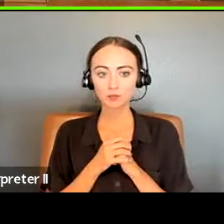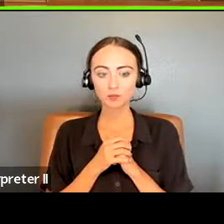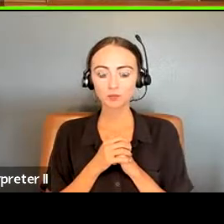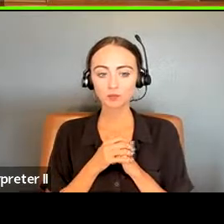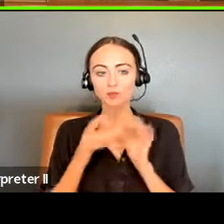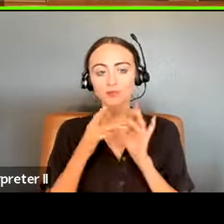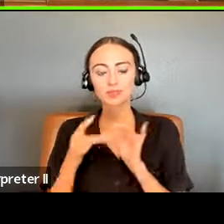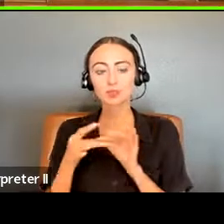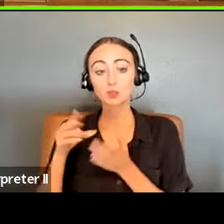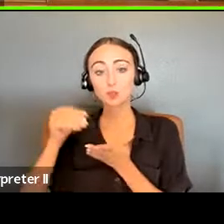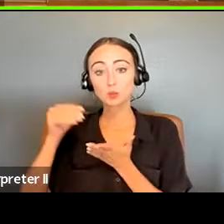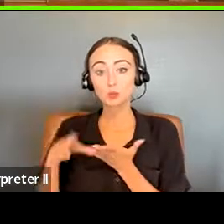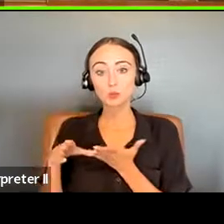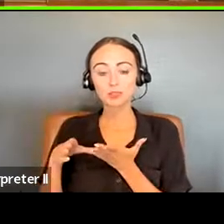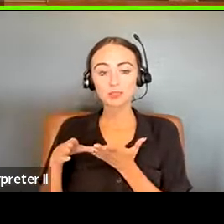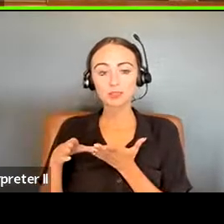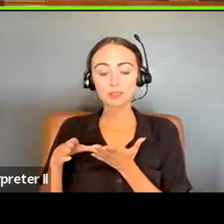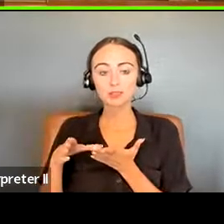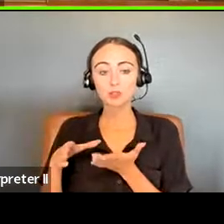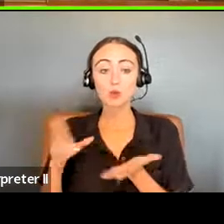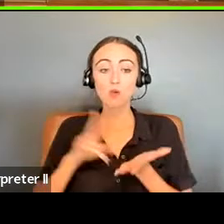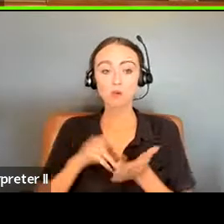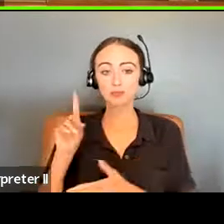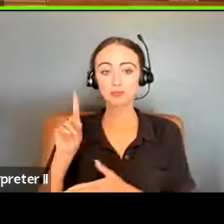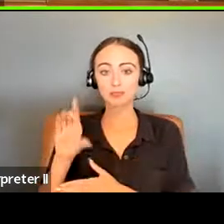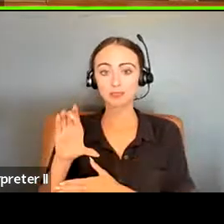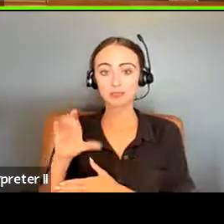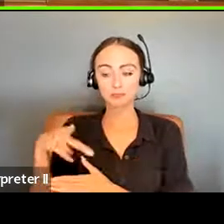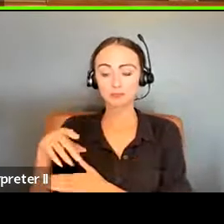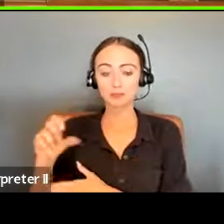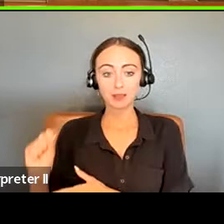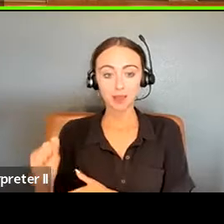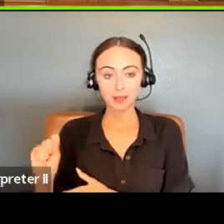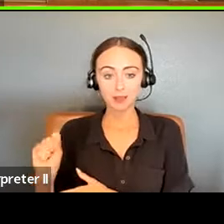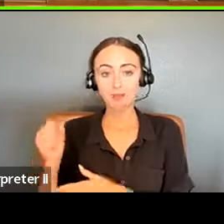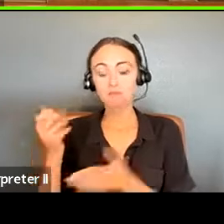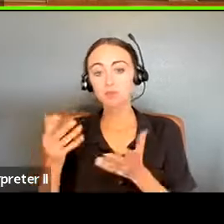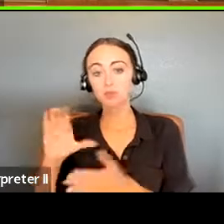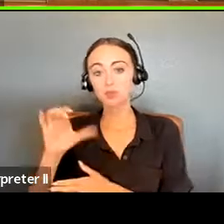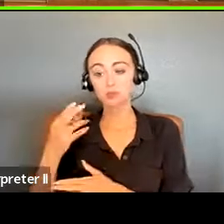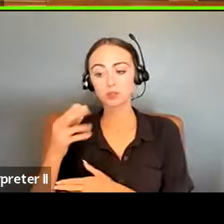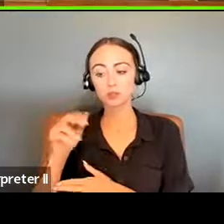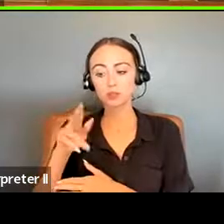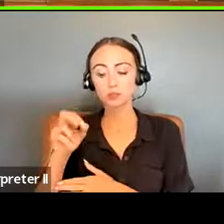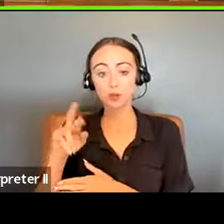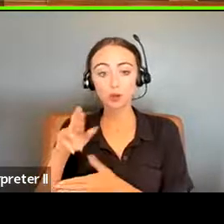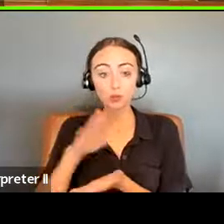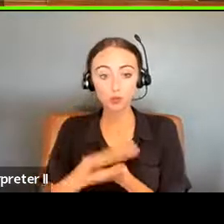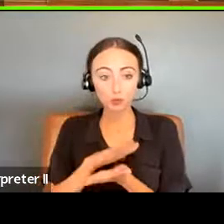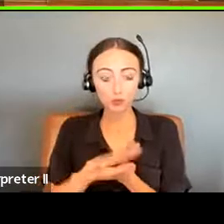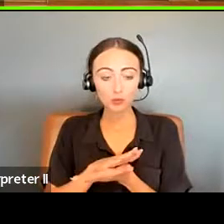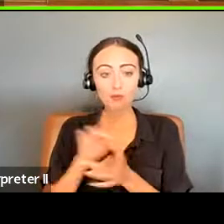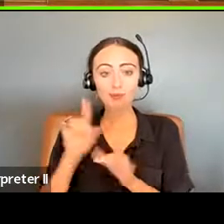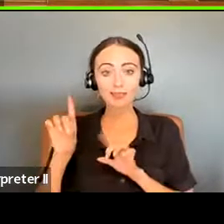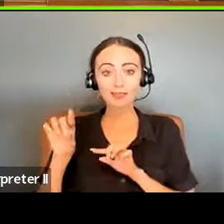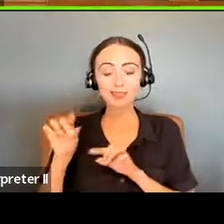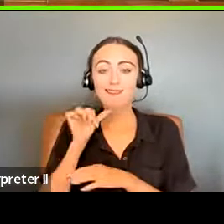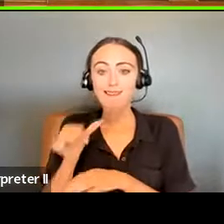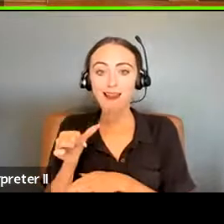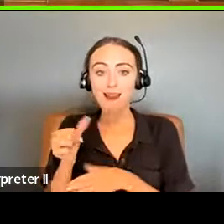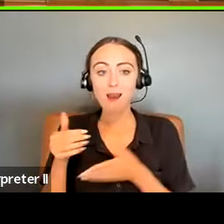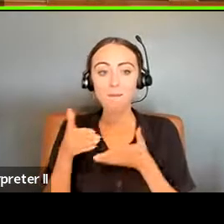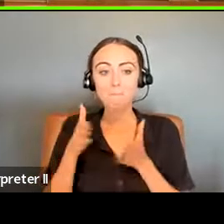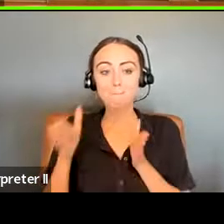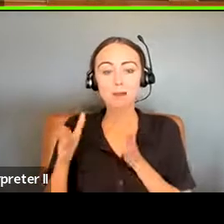deals with those students who are enrolled in DCPS or DC Public Charter School who are attending a non-public school